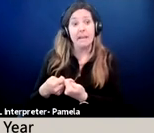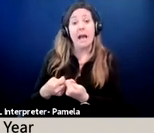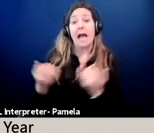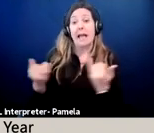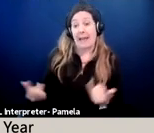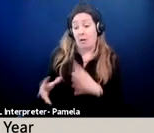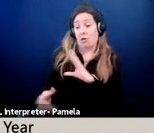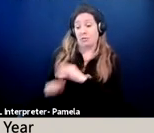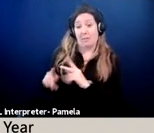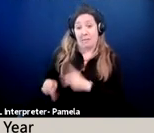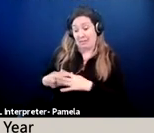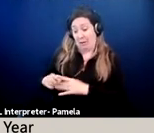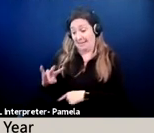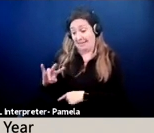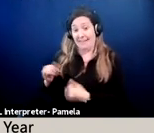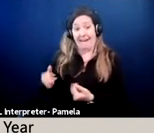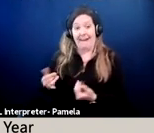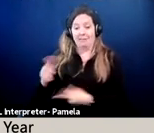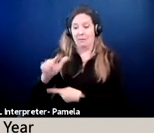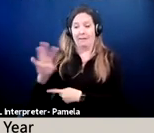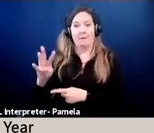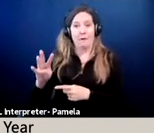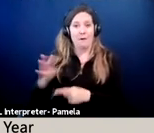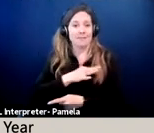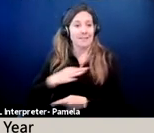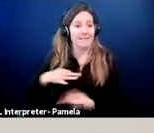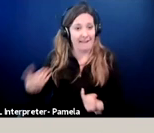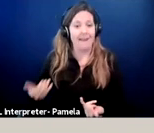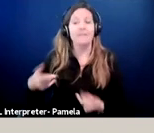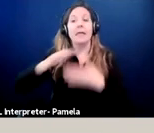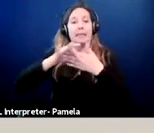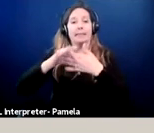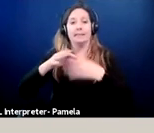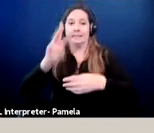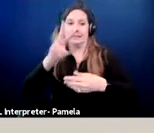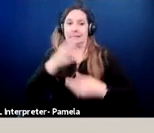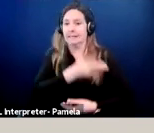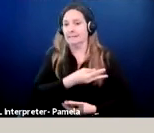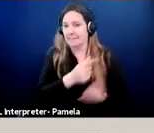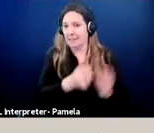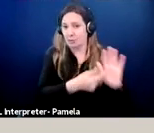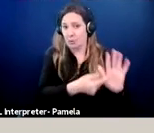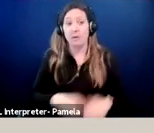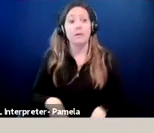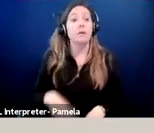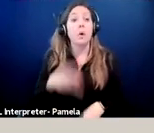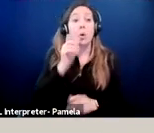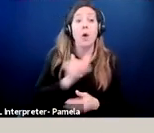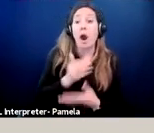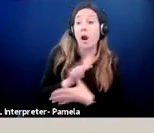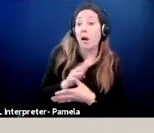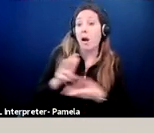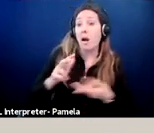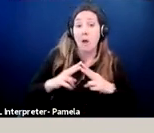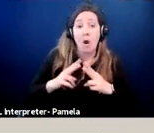now. And we're steering the ship here from the six of us over here. So a few of our key partners there, we're all over the